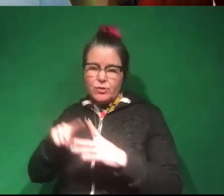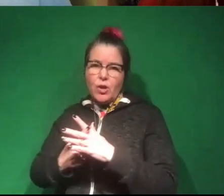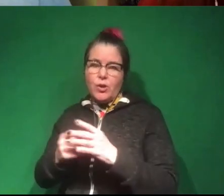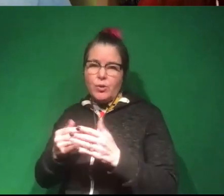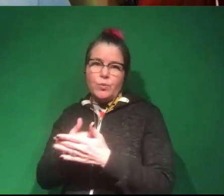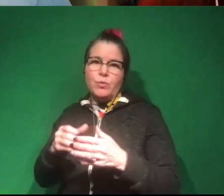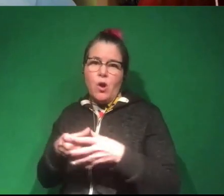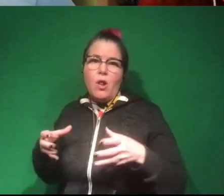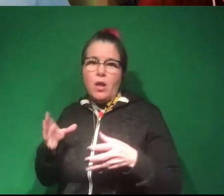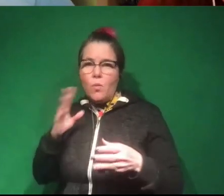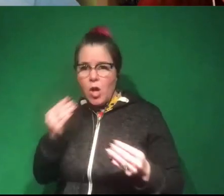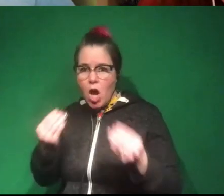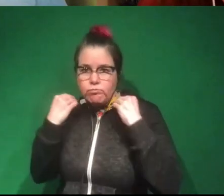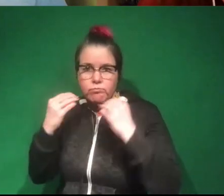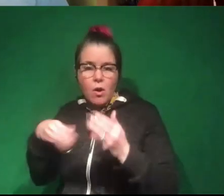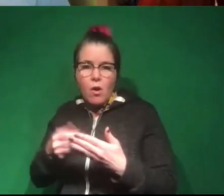will consume it all.